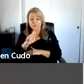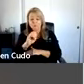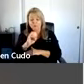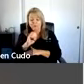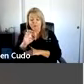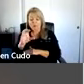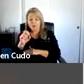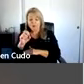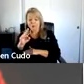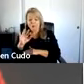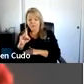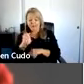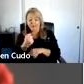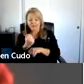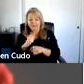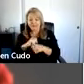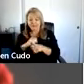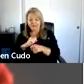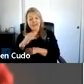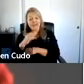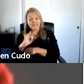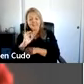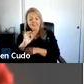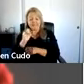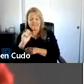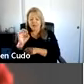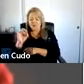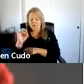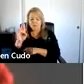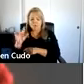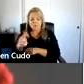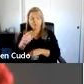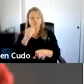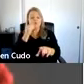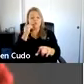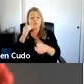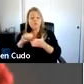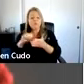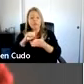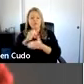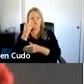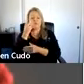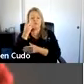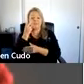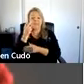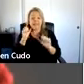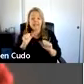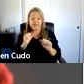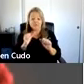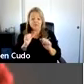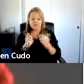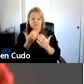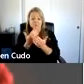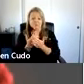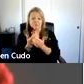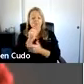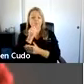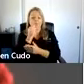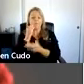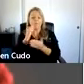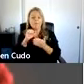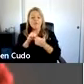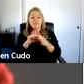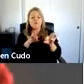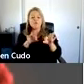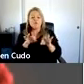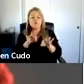cooleycovid19.org. It's the same website. So this is the home page that you'll see when you come to this website. The home page describes